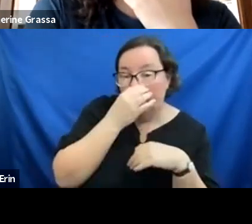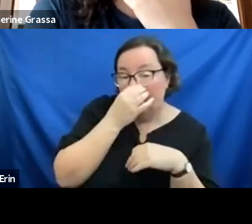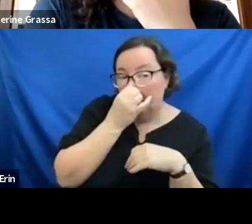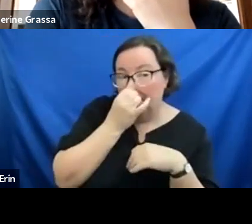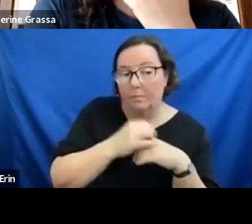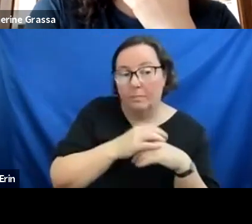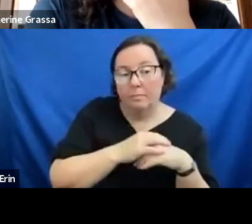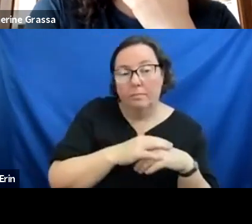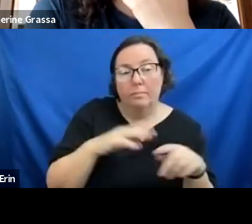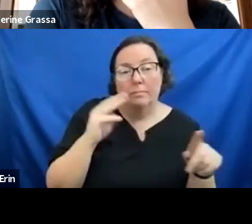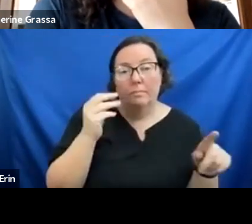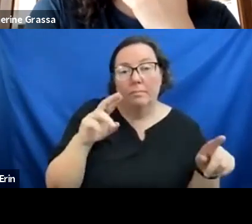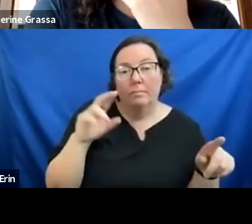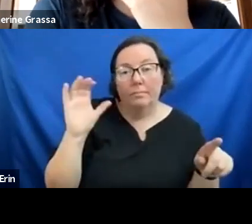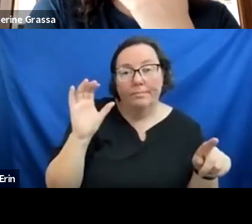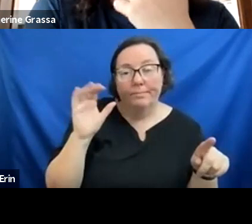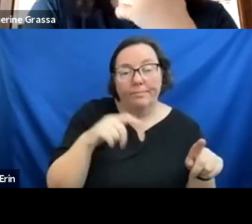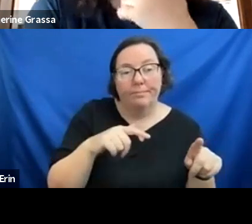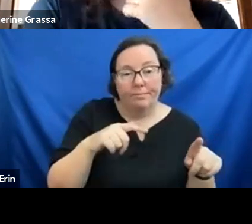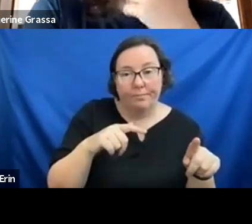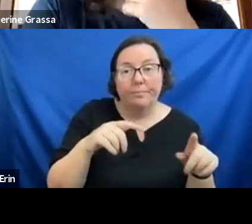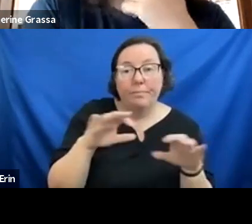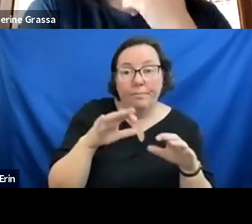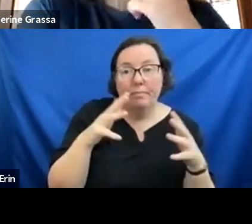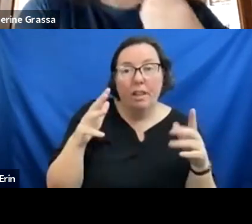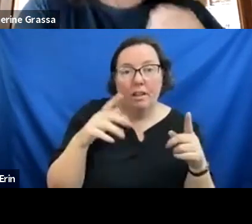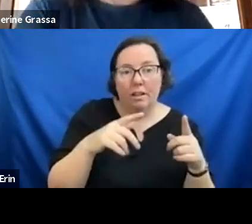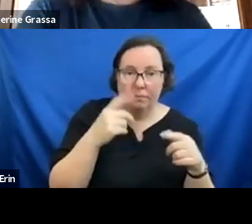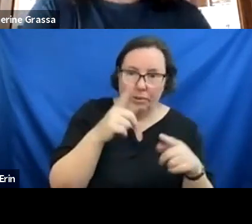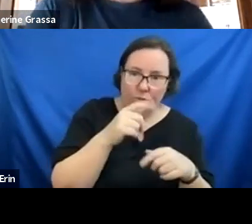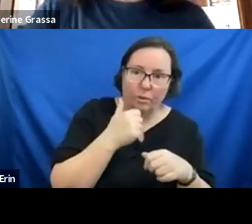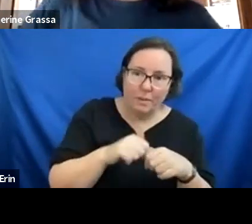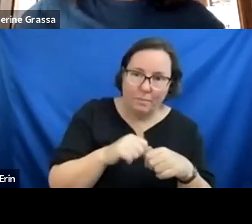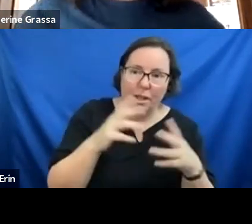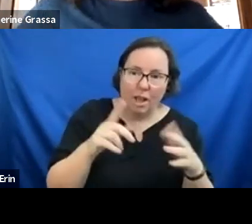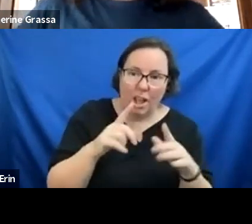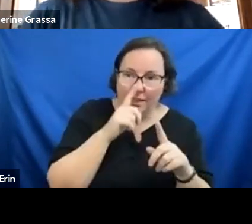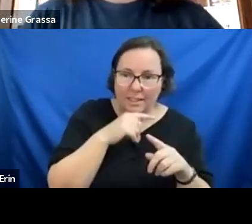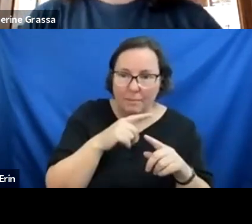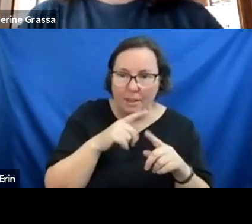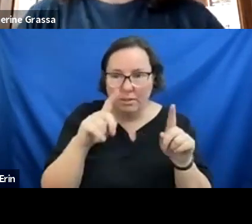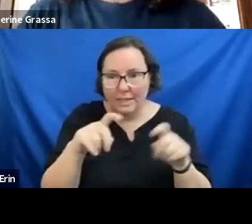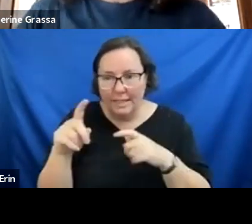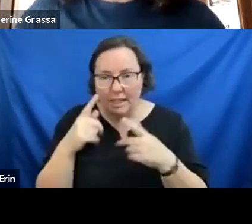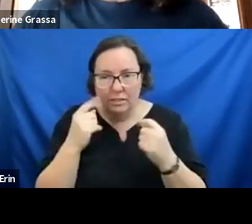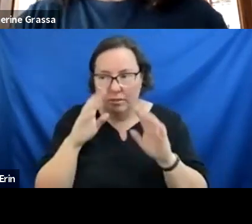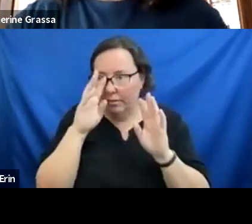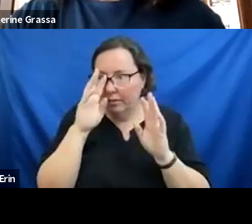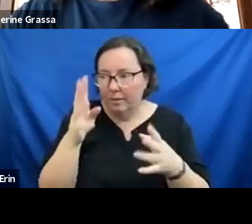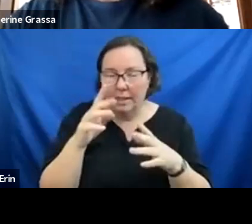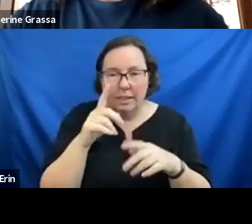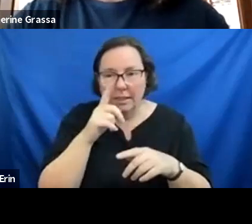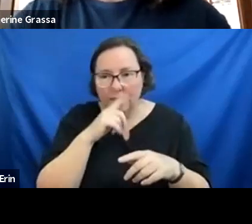Is there a way to, we did a lot of, as you remember, a lot of simulations. If there's a way to